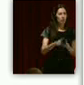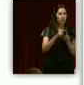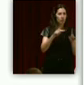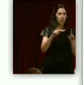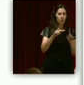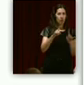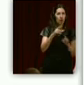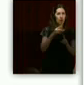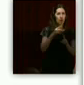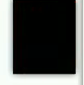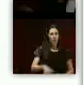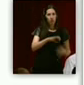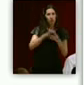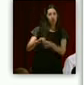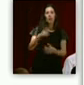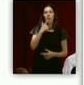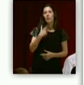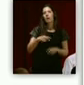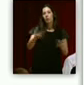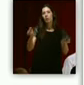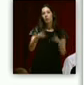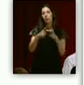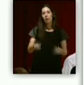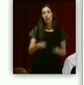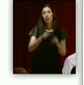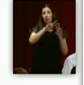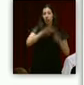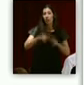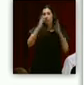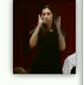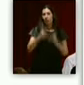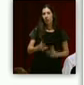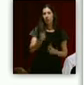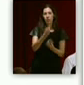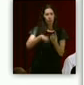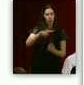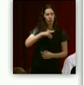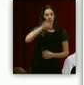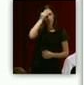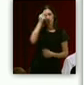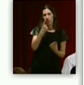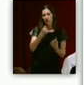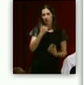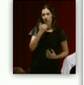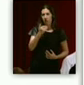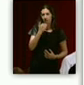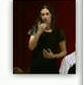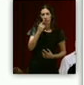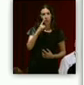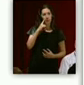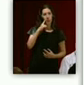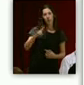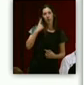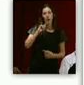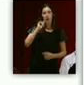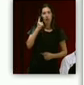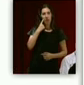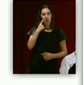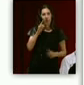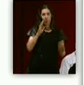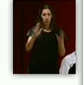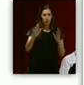music's playing, the program tells me what song that is. In principle, we wanted to use that algorithm, but it had some downsides to it,